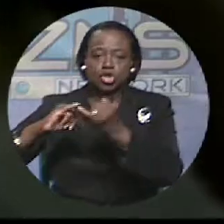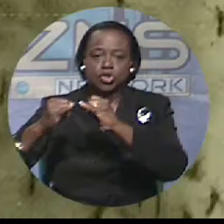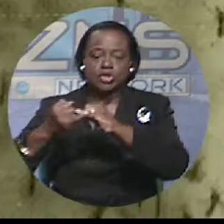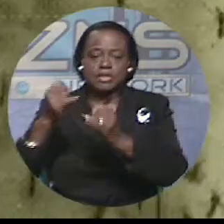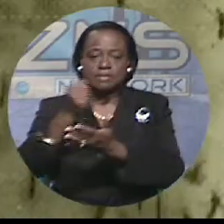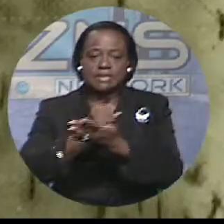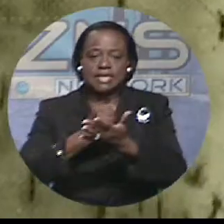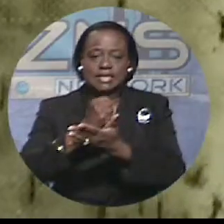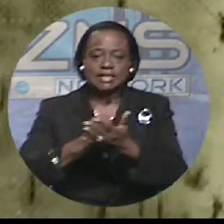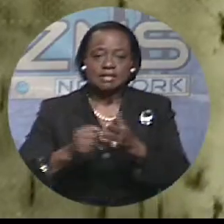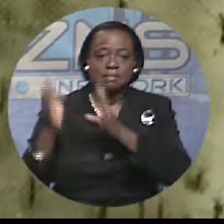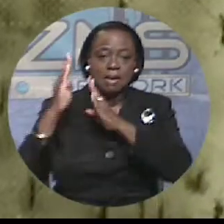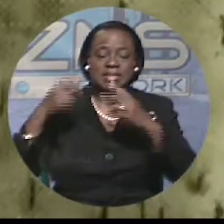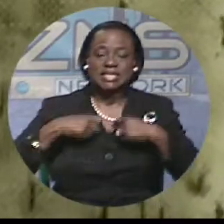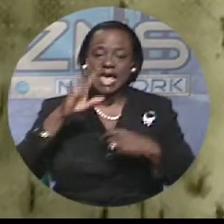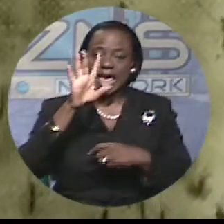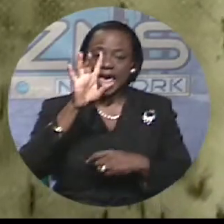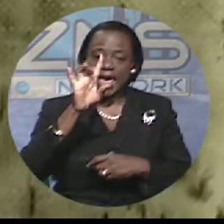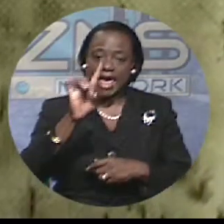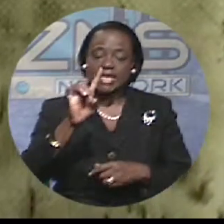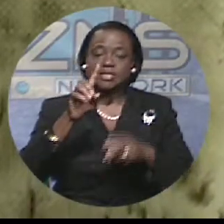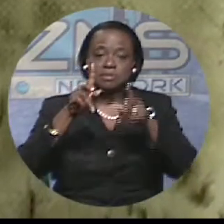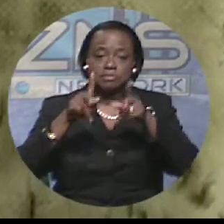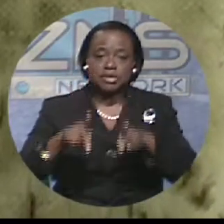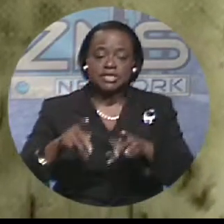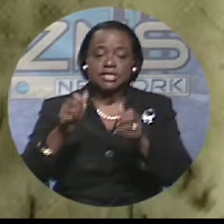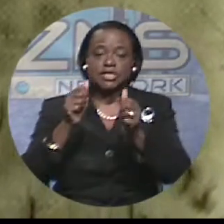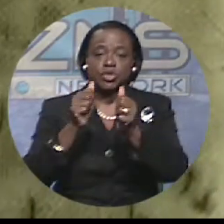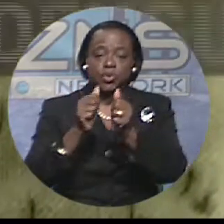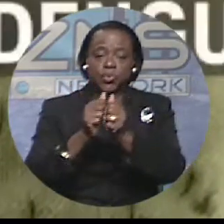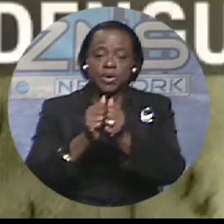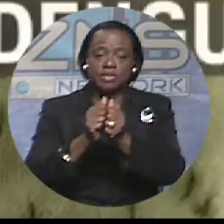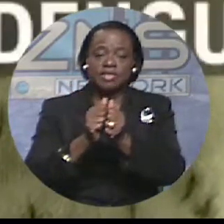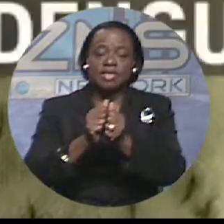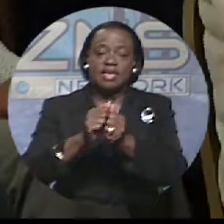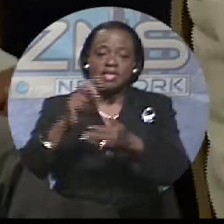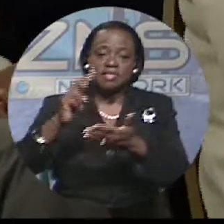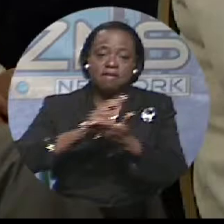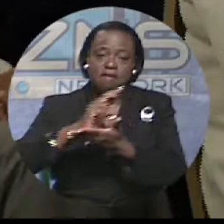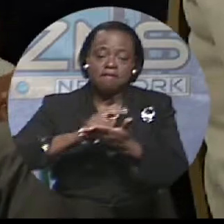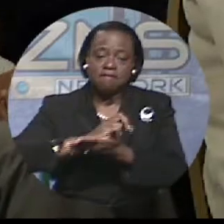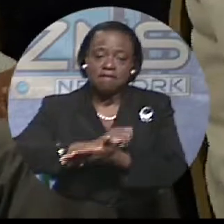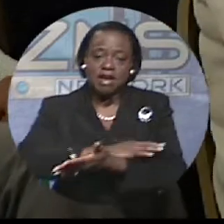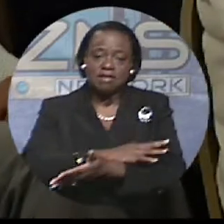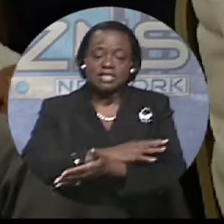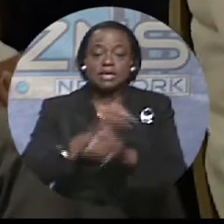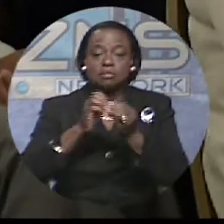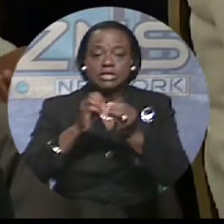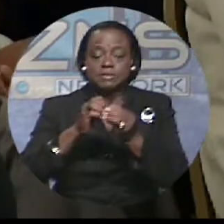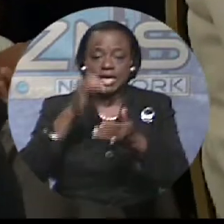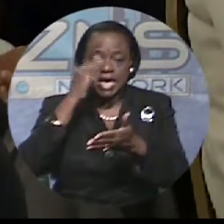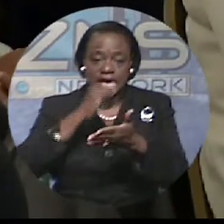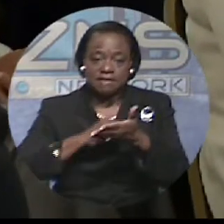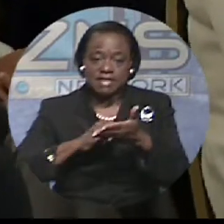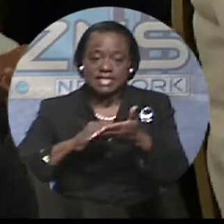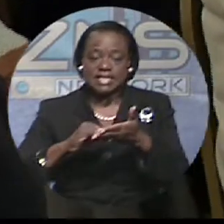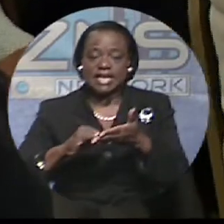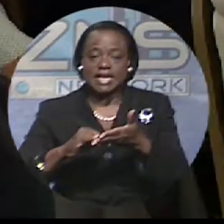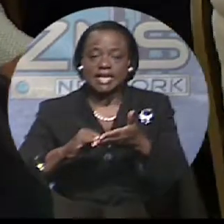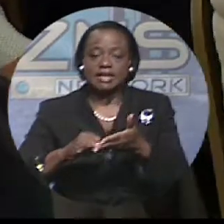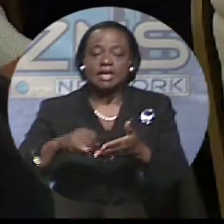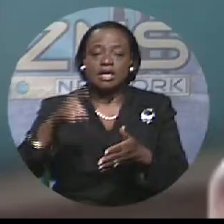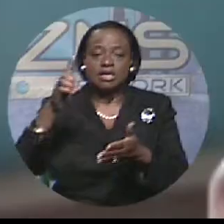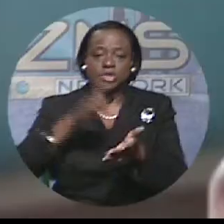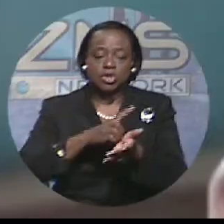8 confirmed cases and some 83 suspected cases still being investigated. Chief Medical Officer Dr. Glenn Benavie says the Zika